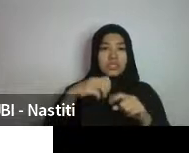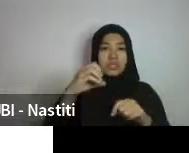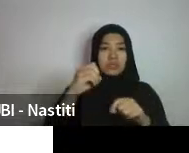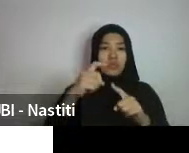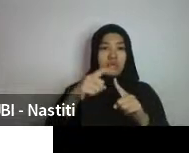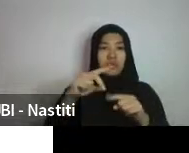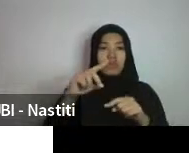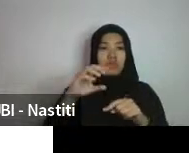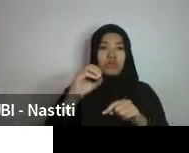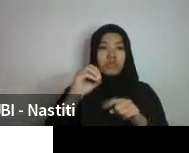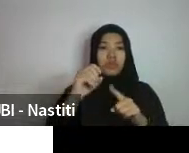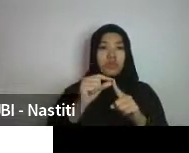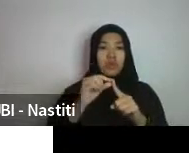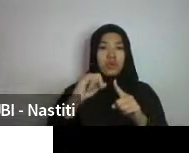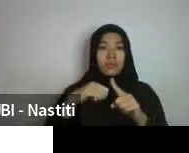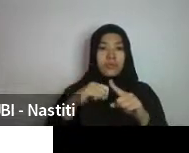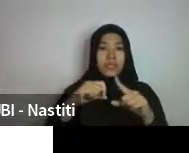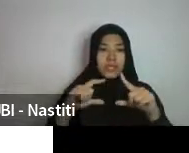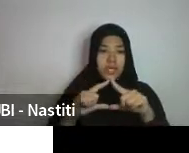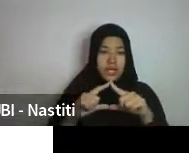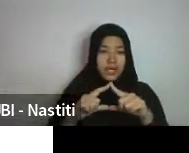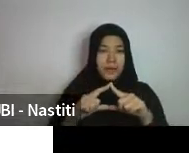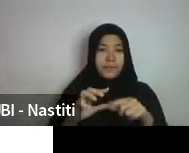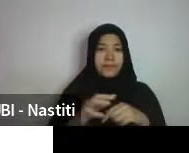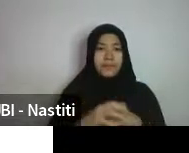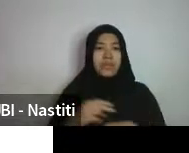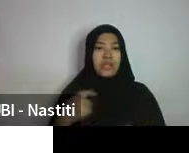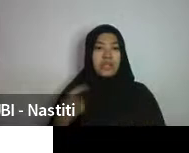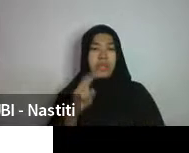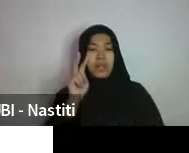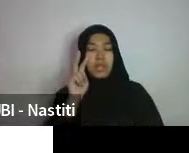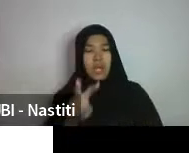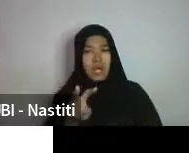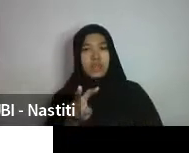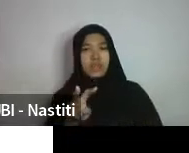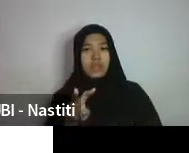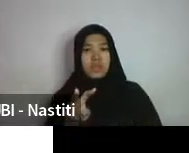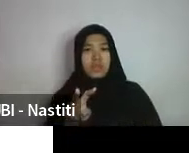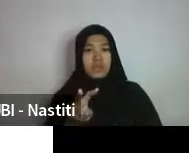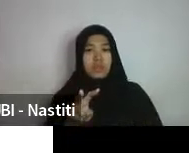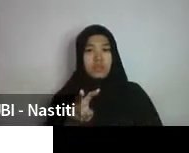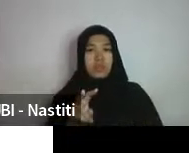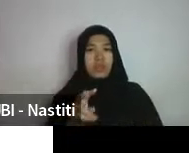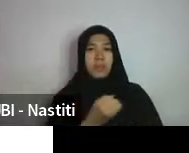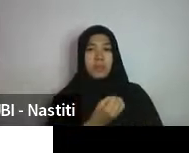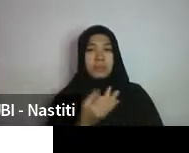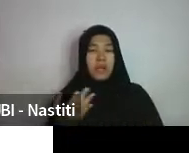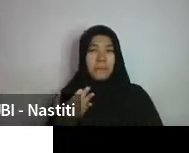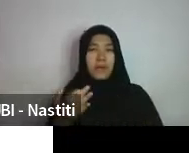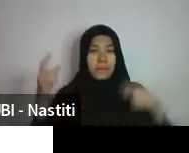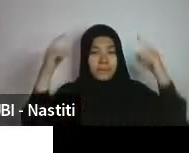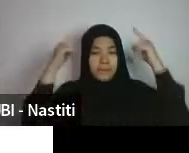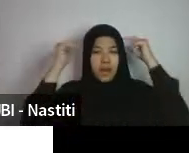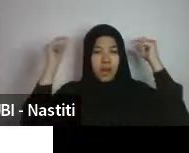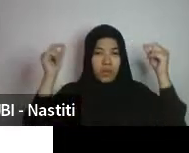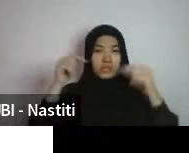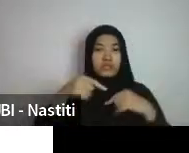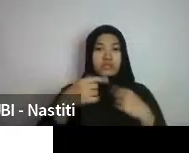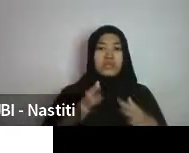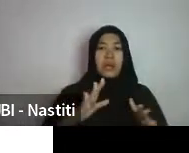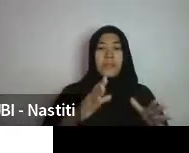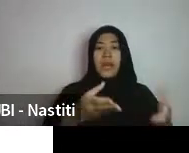education during undergraduate education or some level of training through